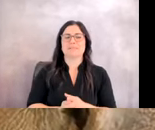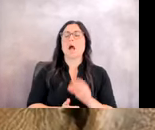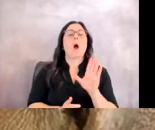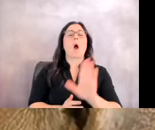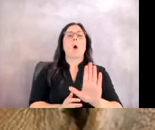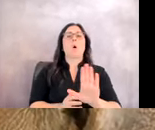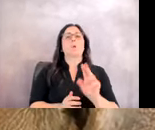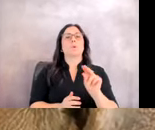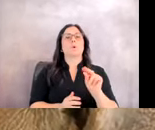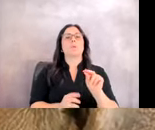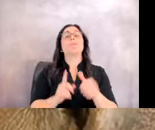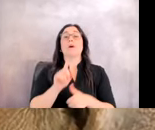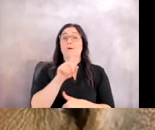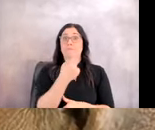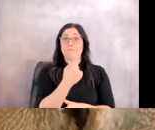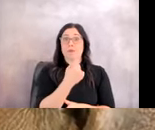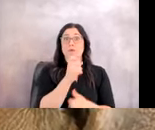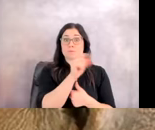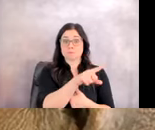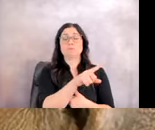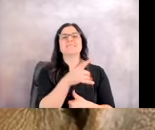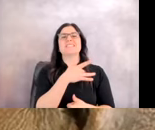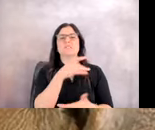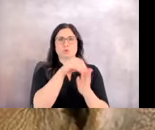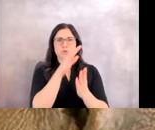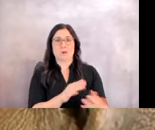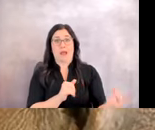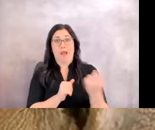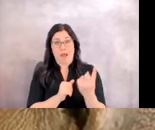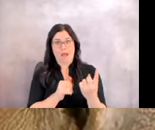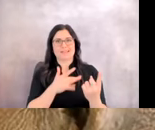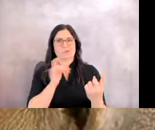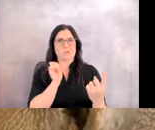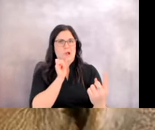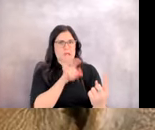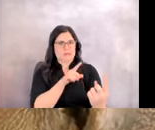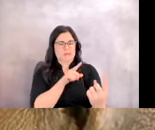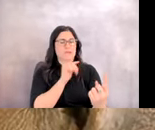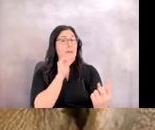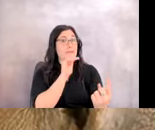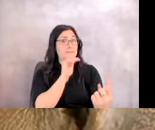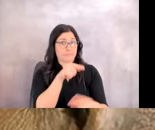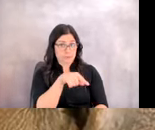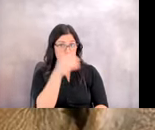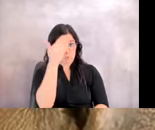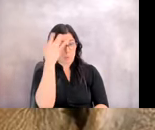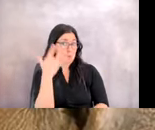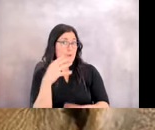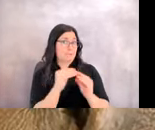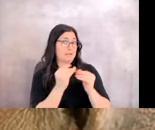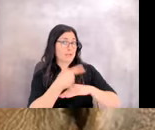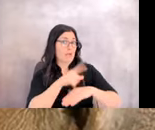No, the first question I ask every student when we have a meeting scheduled is, do you know why we're meeting